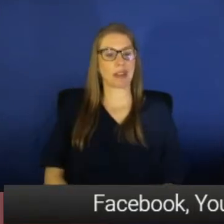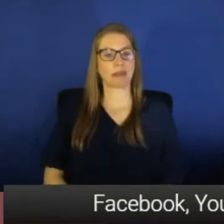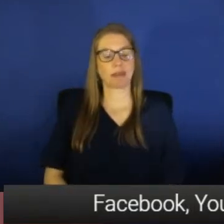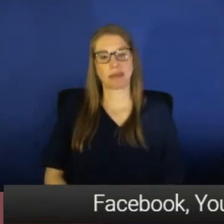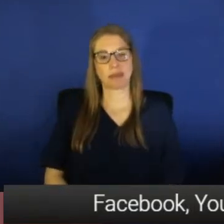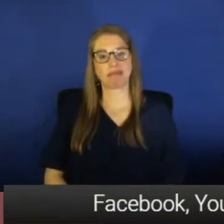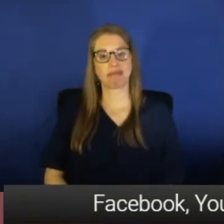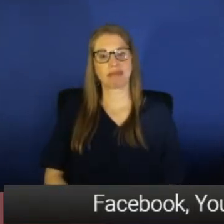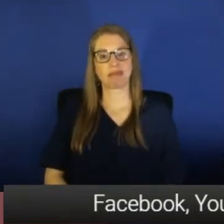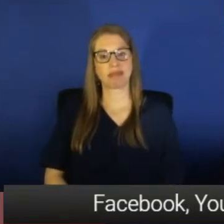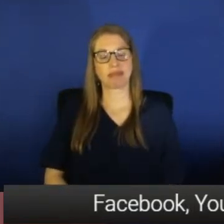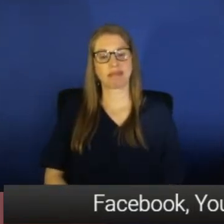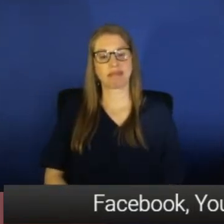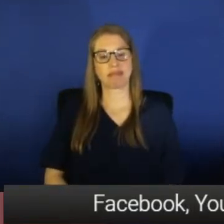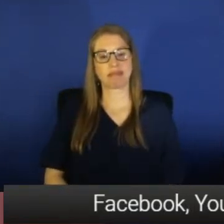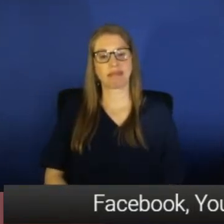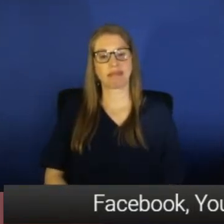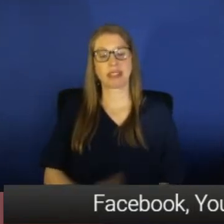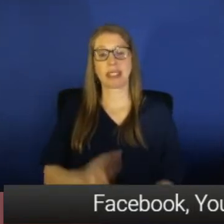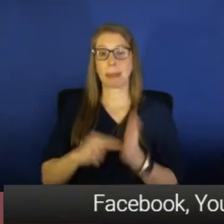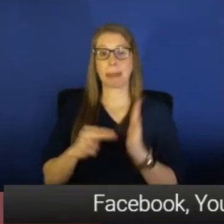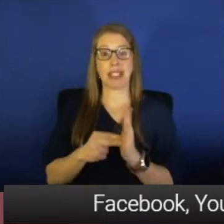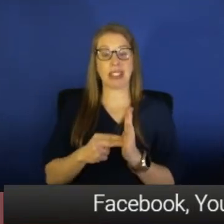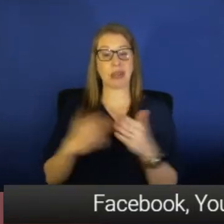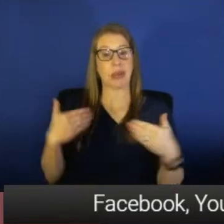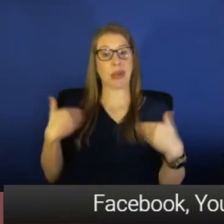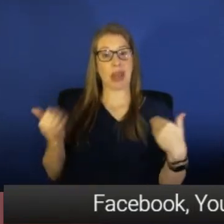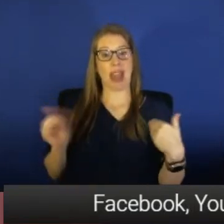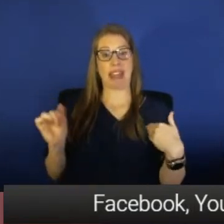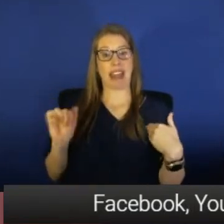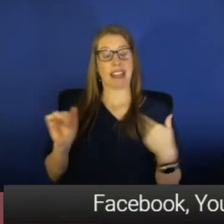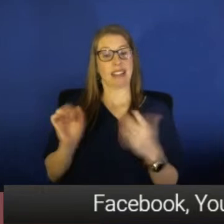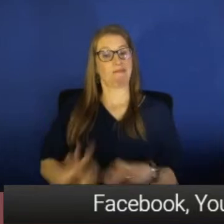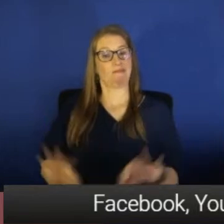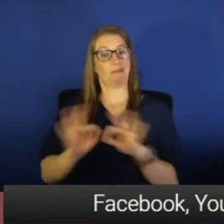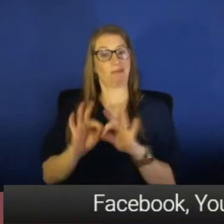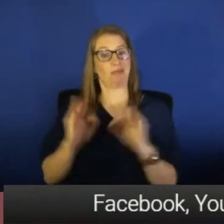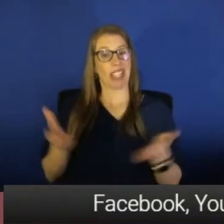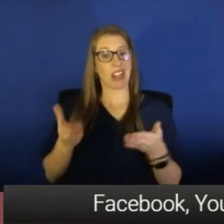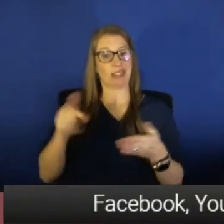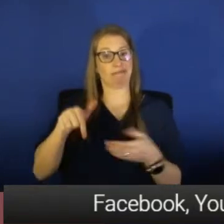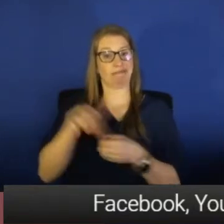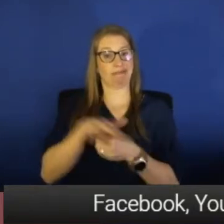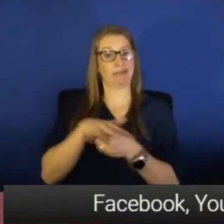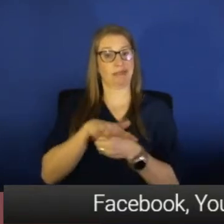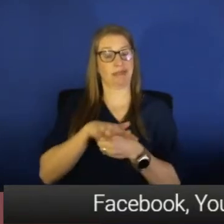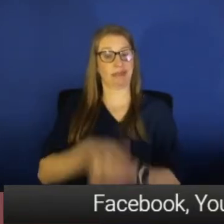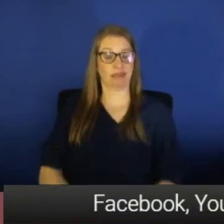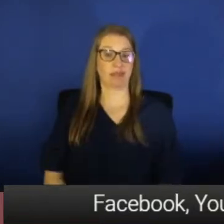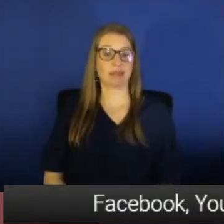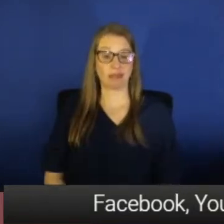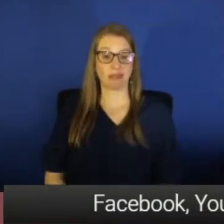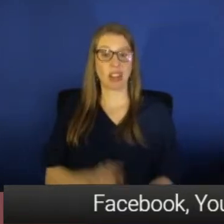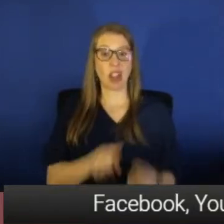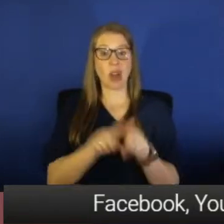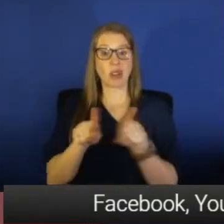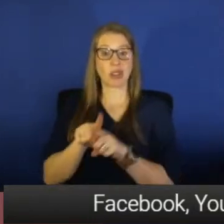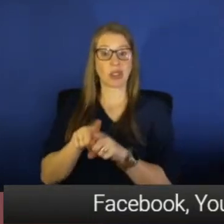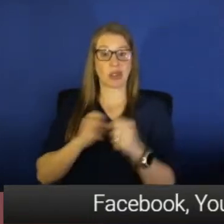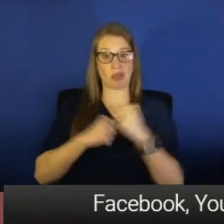caliber of youth athletics in our region and the infrastructure that is there to support them